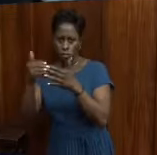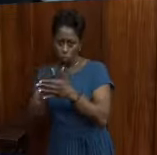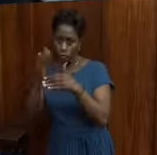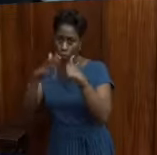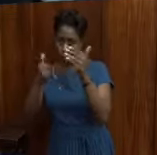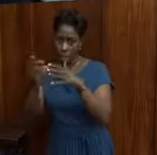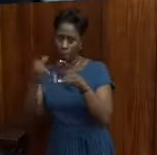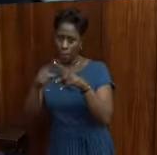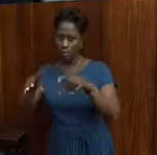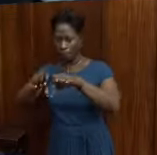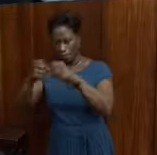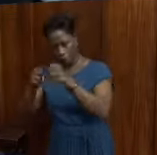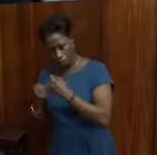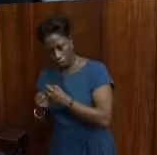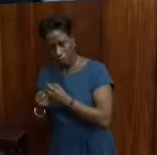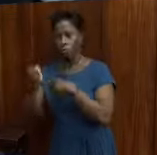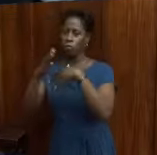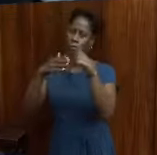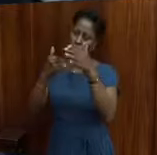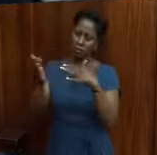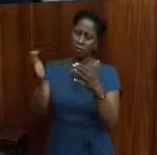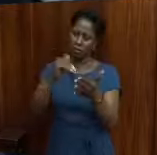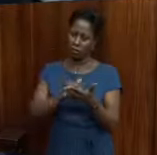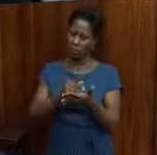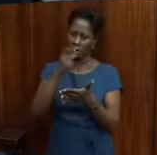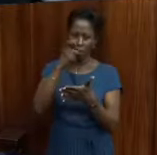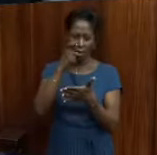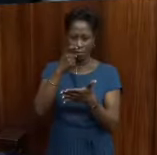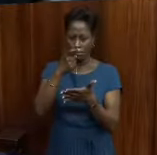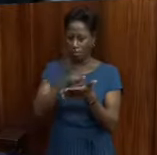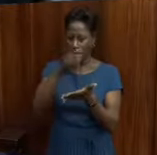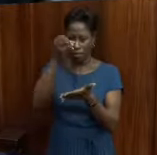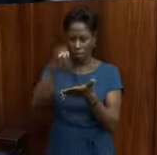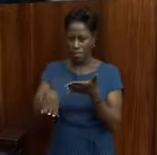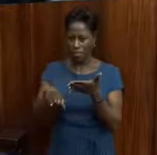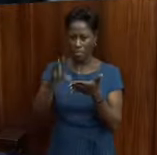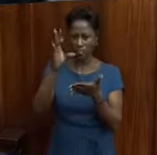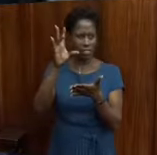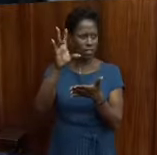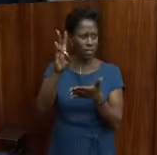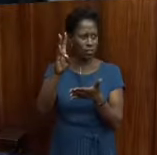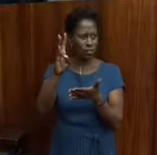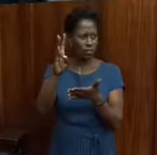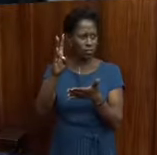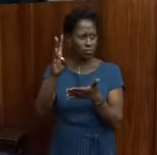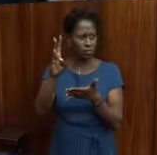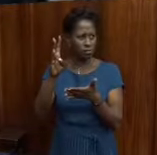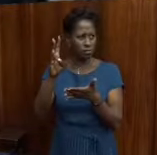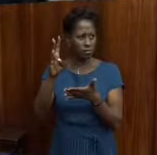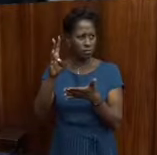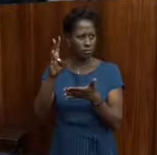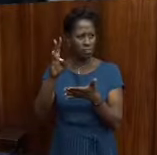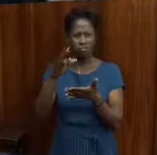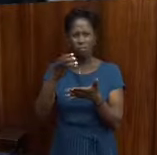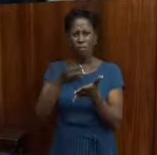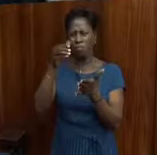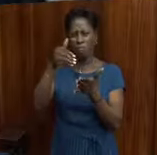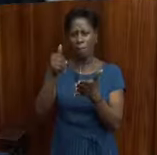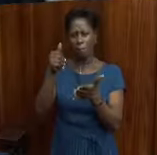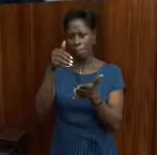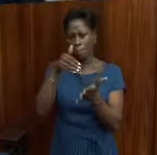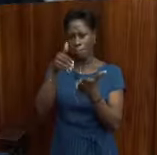buildings, which cost approximately 7 million EC. The then UWP government decided to construct a new structure,